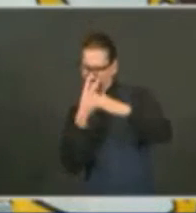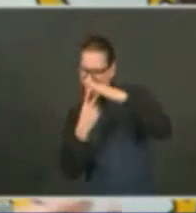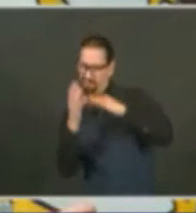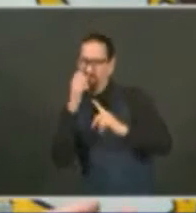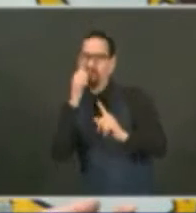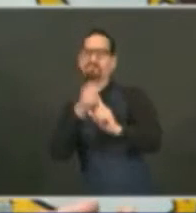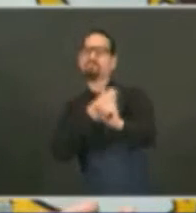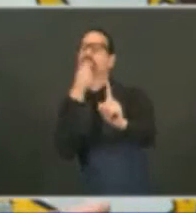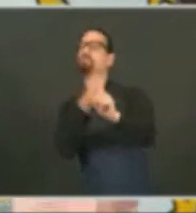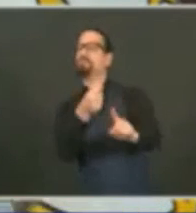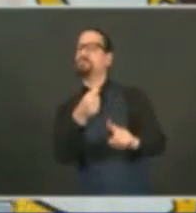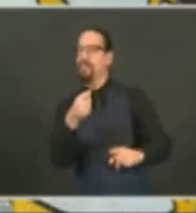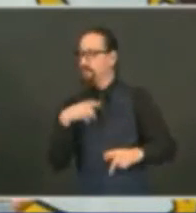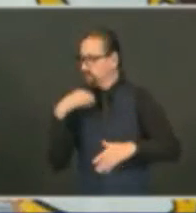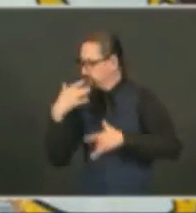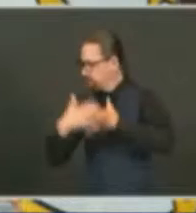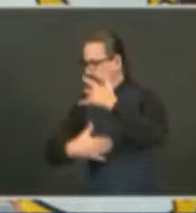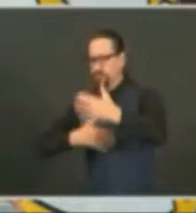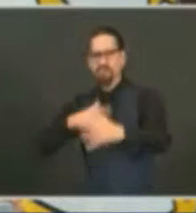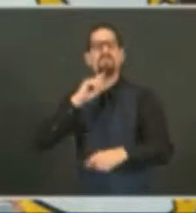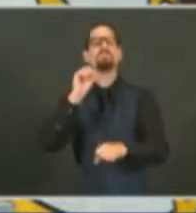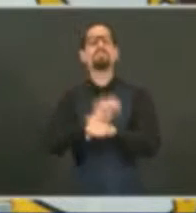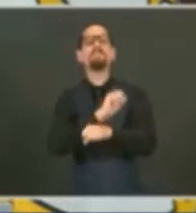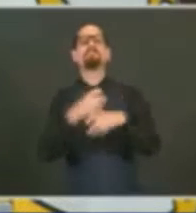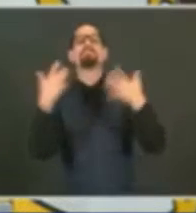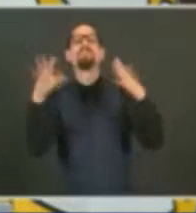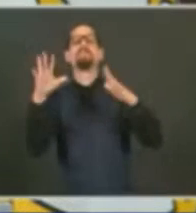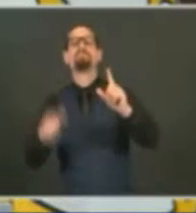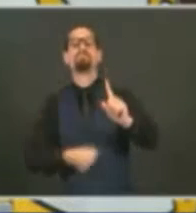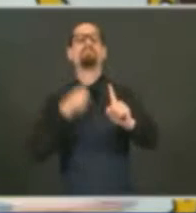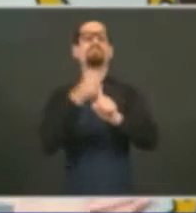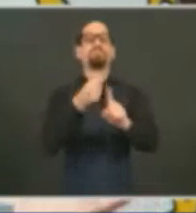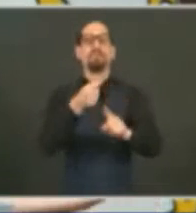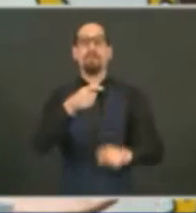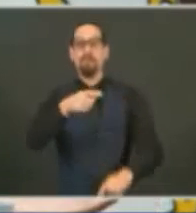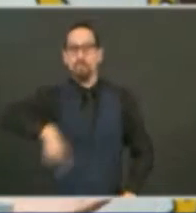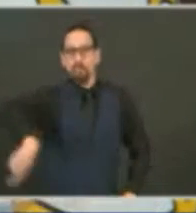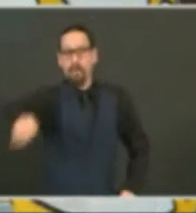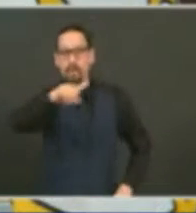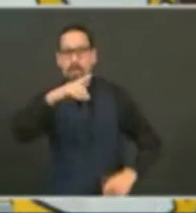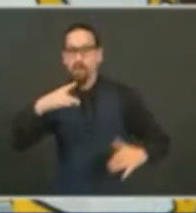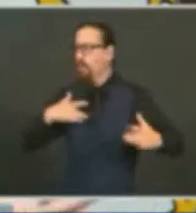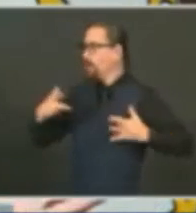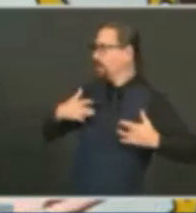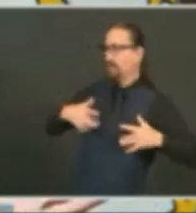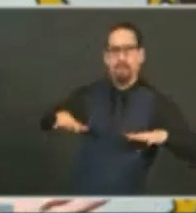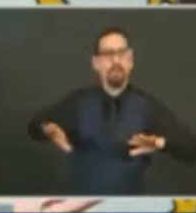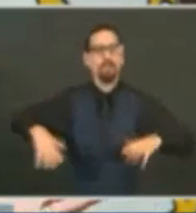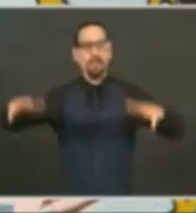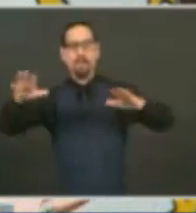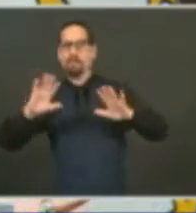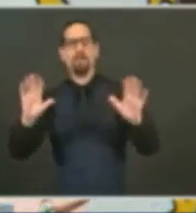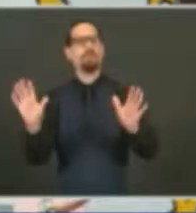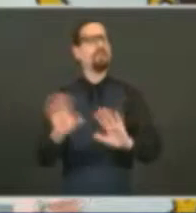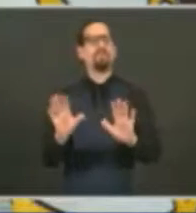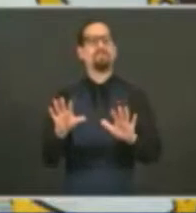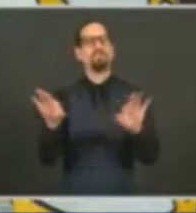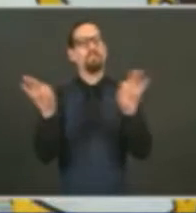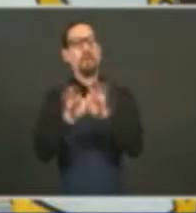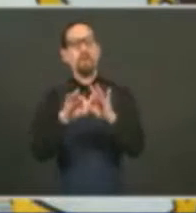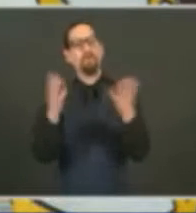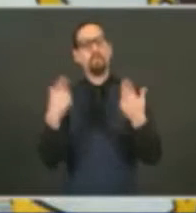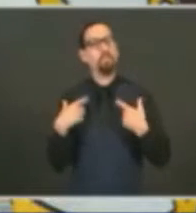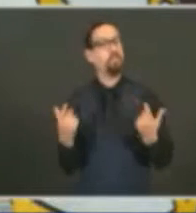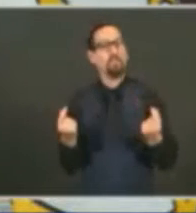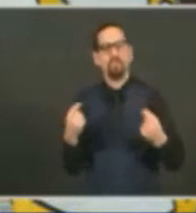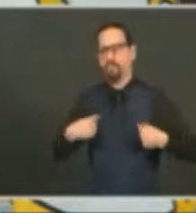shouldn't panic, you should take action. And that's exactly what I'm doing. That's what we're doing. There's no purpose in panicking. These data are